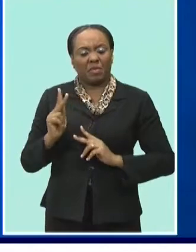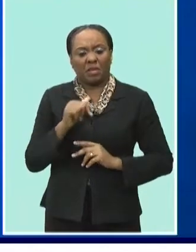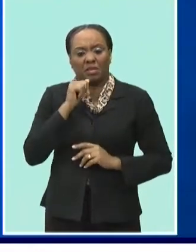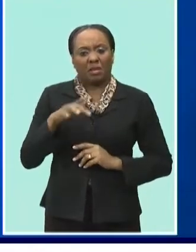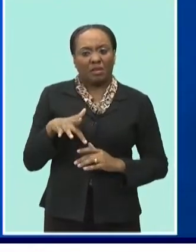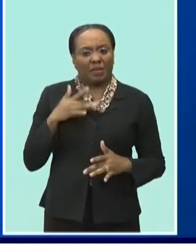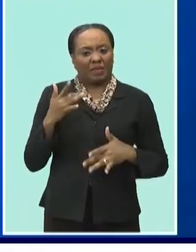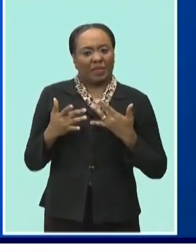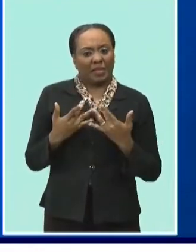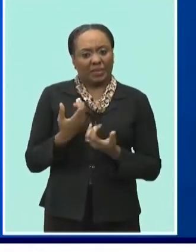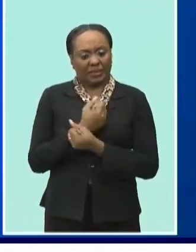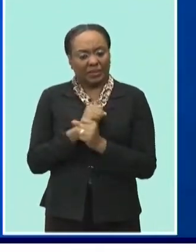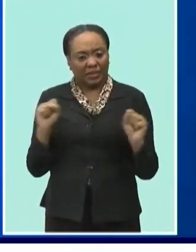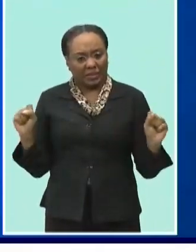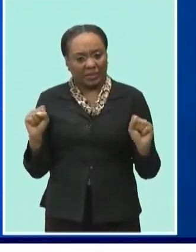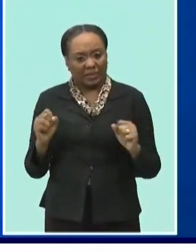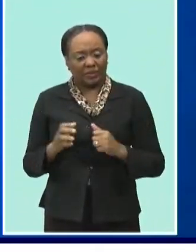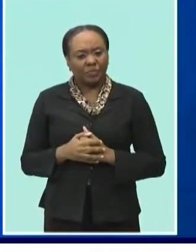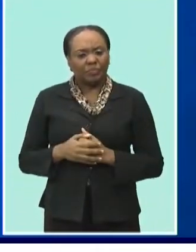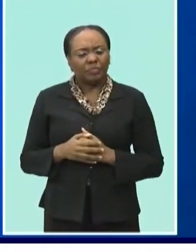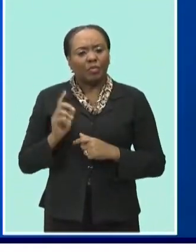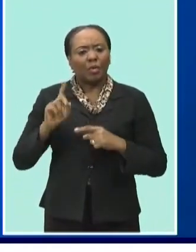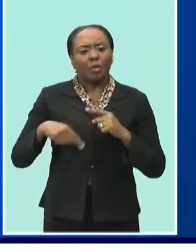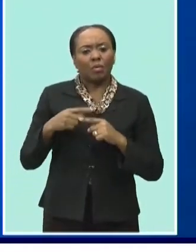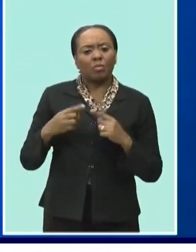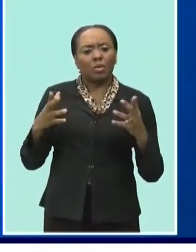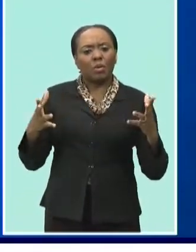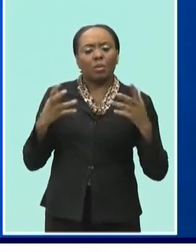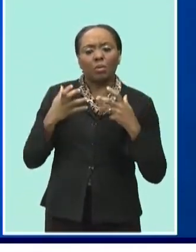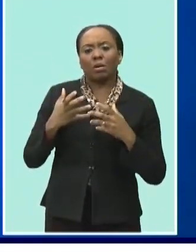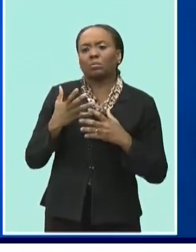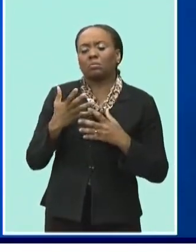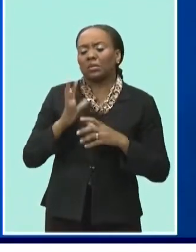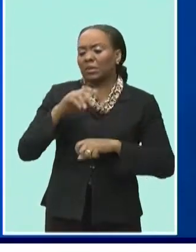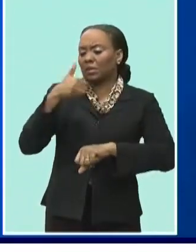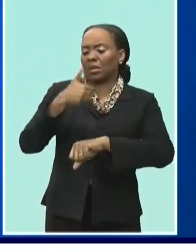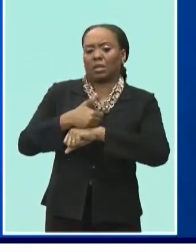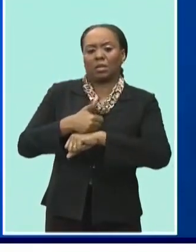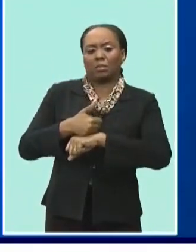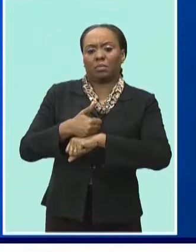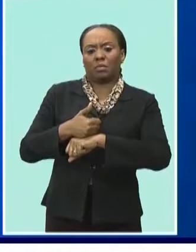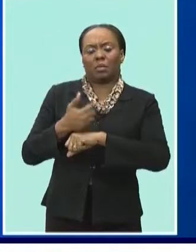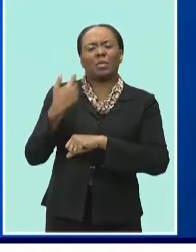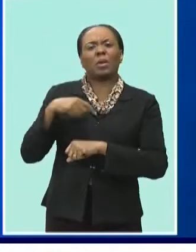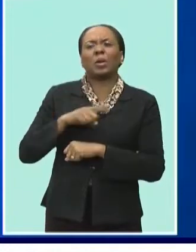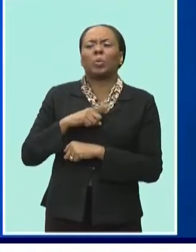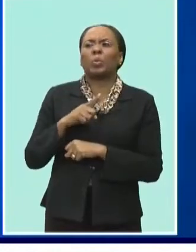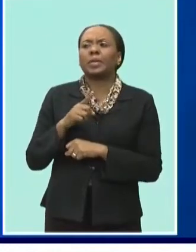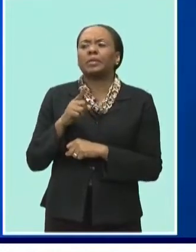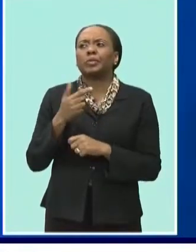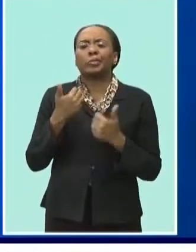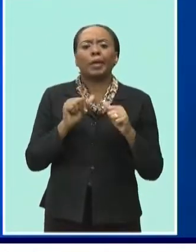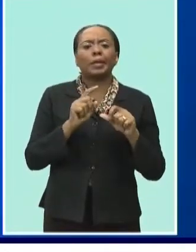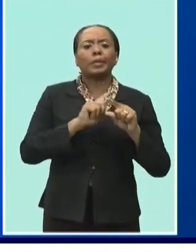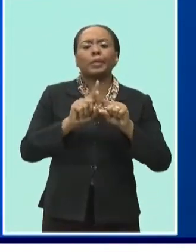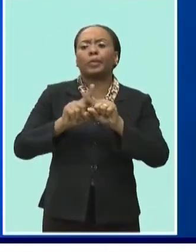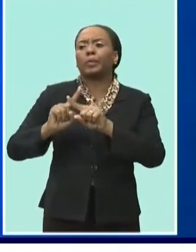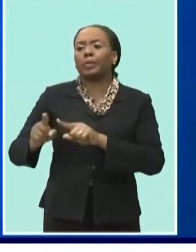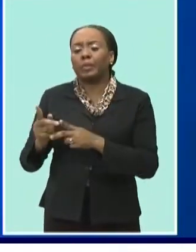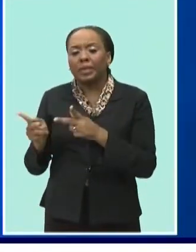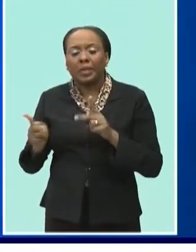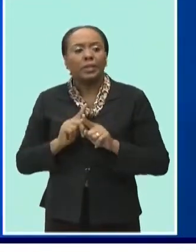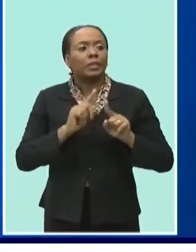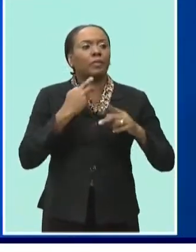things. And when we were looking for the home for Vujade, we came to a lot of different places and we visited a lot of